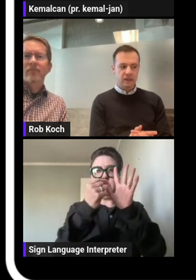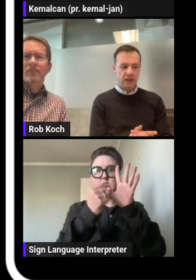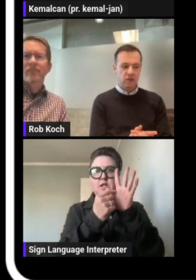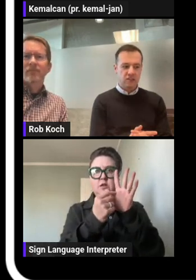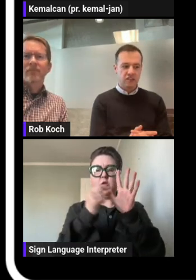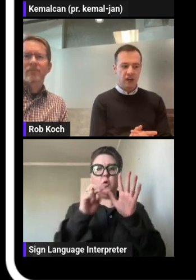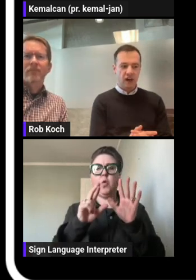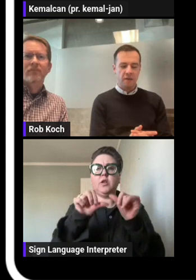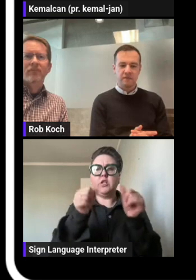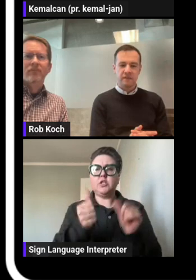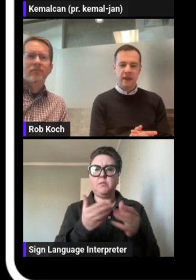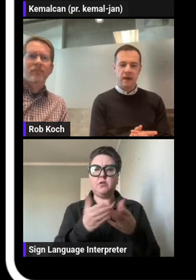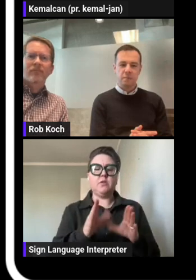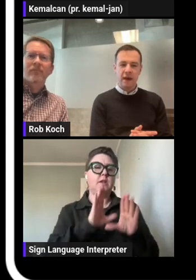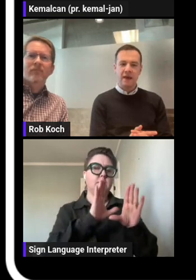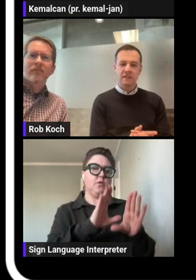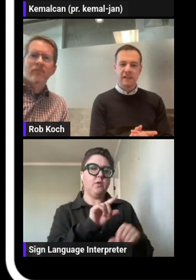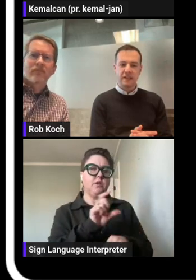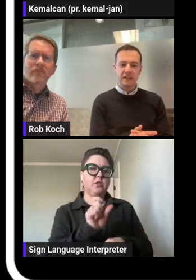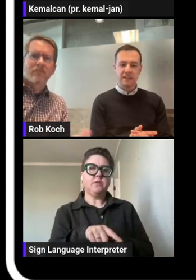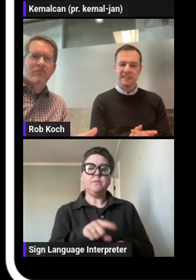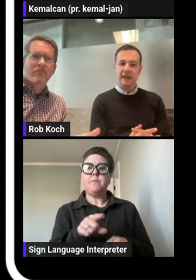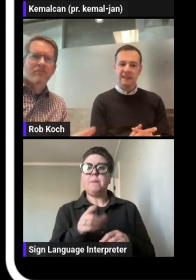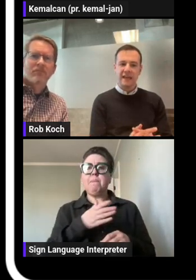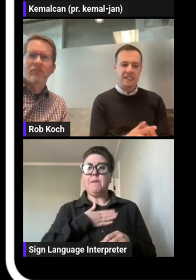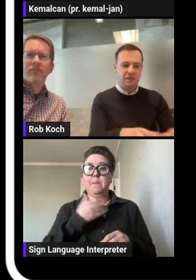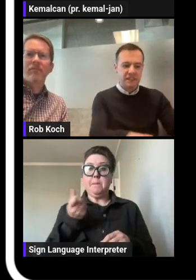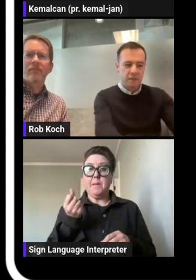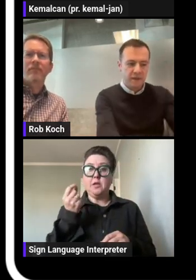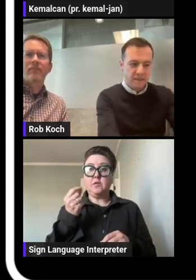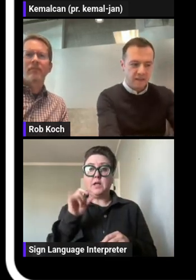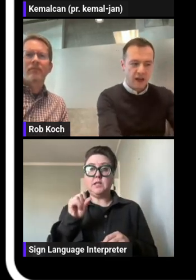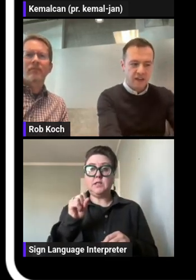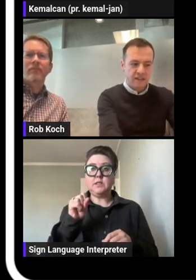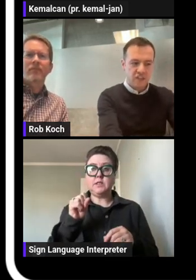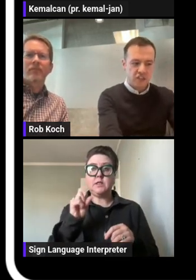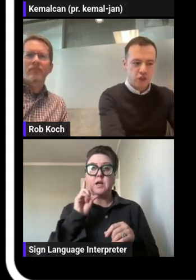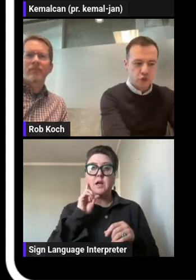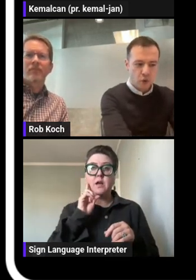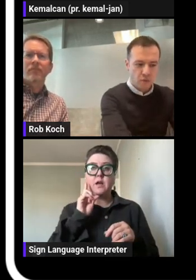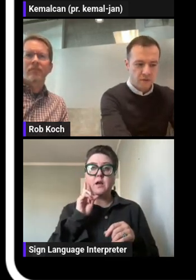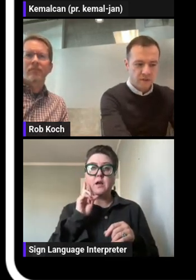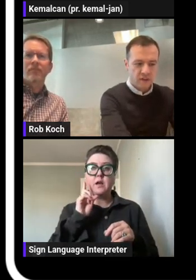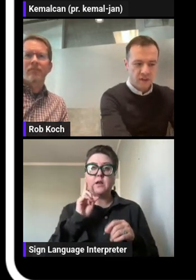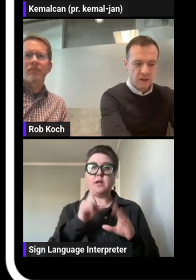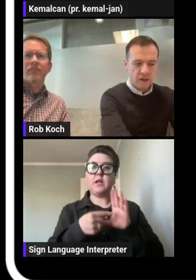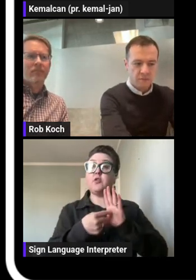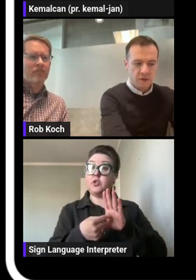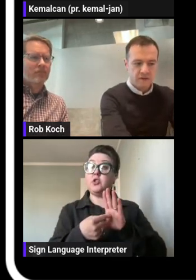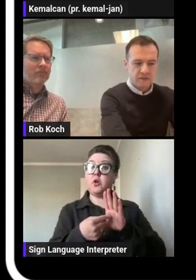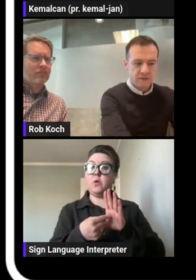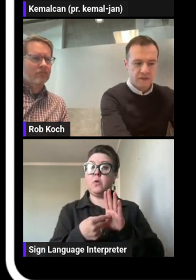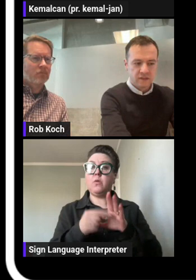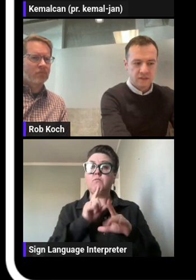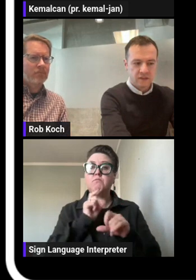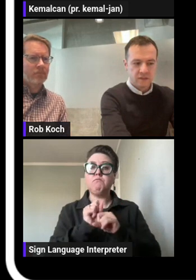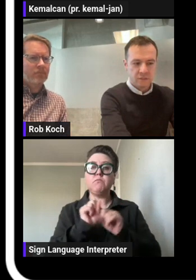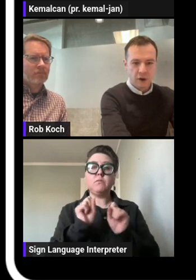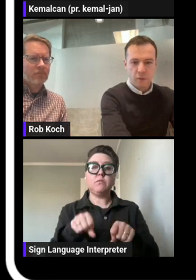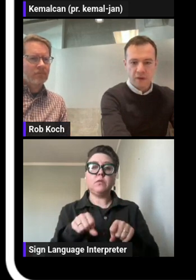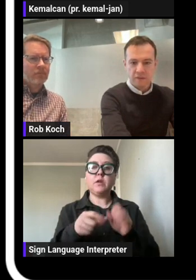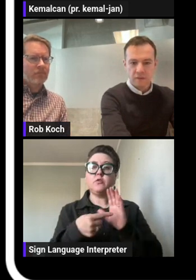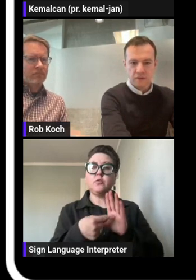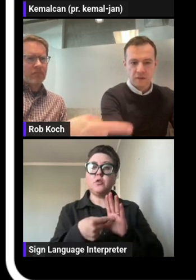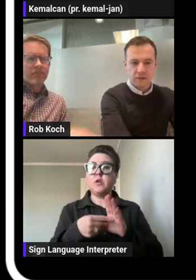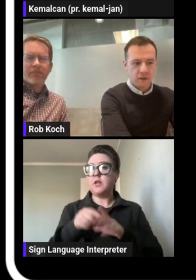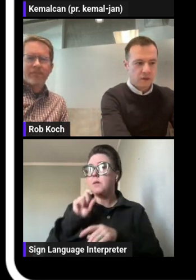Yeah, that's a great question. My understanding, they're not explicit about that. I can actually show the. That'd